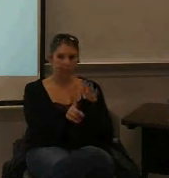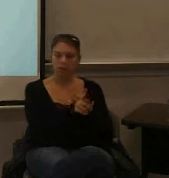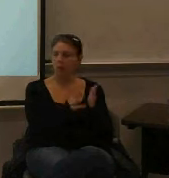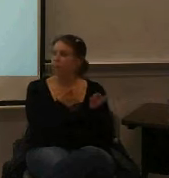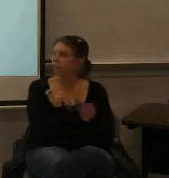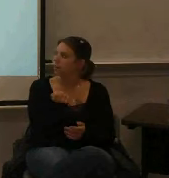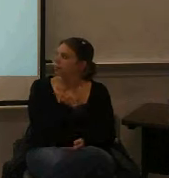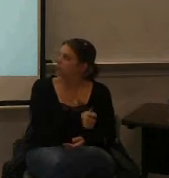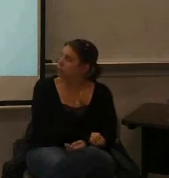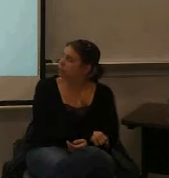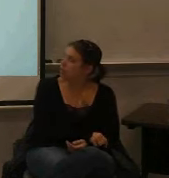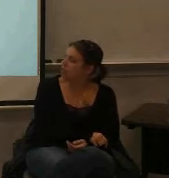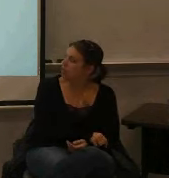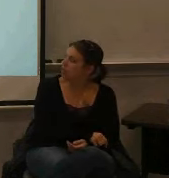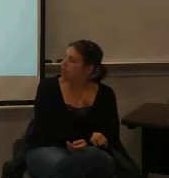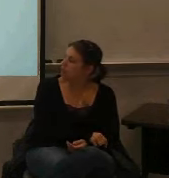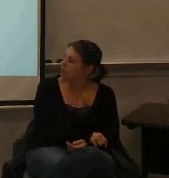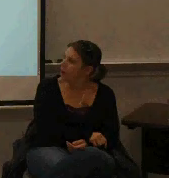too.